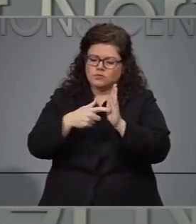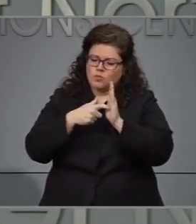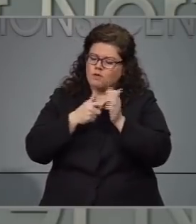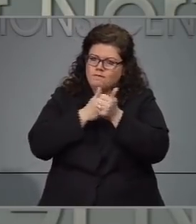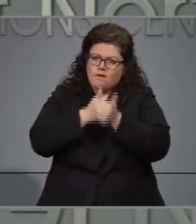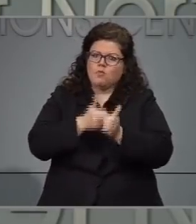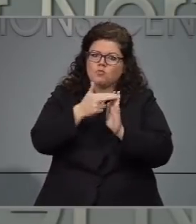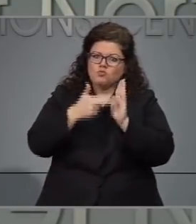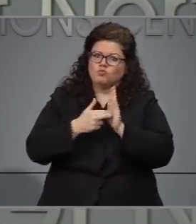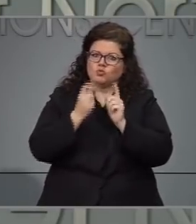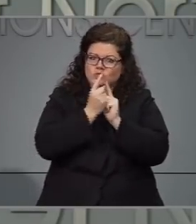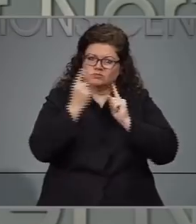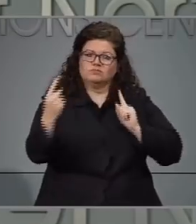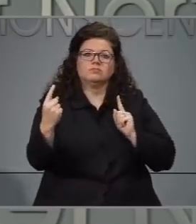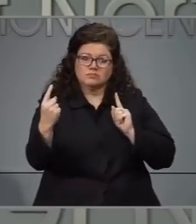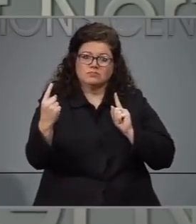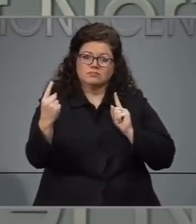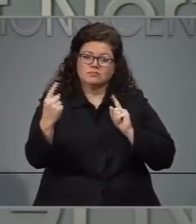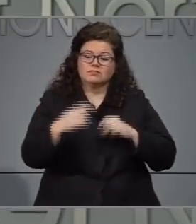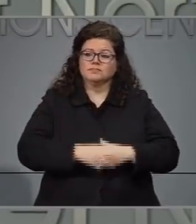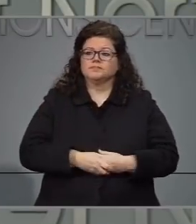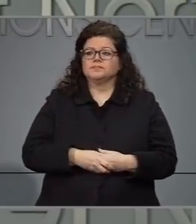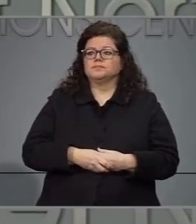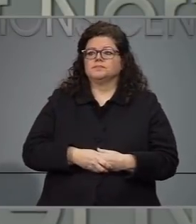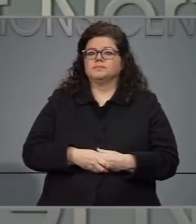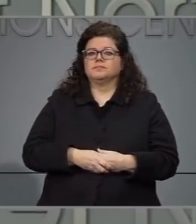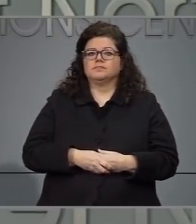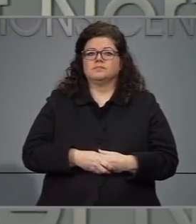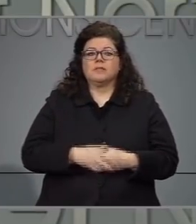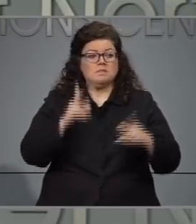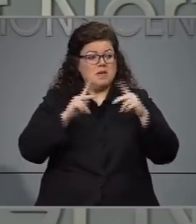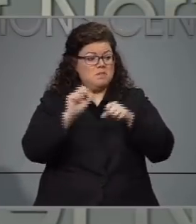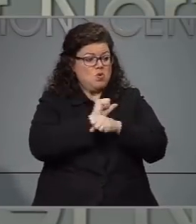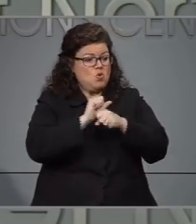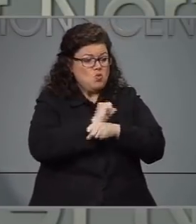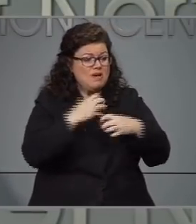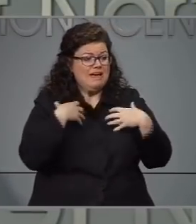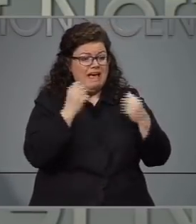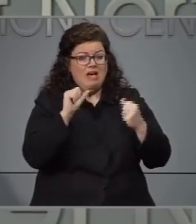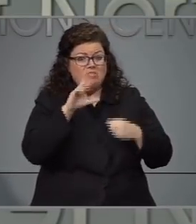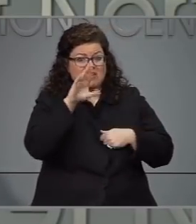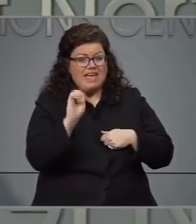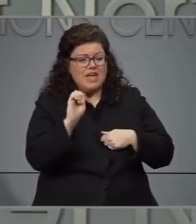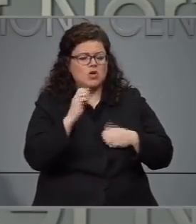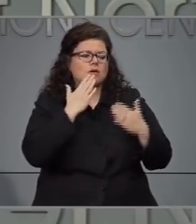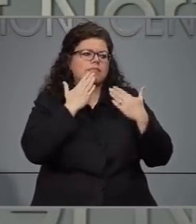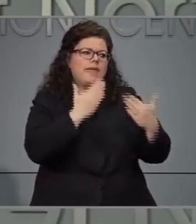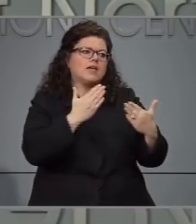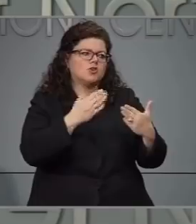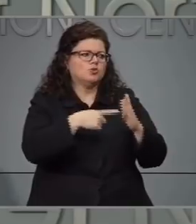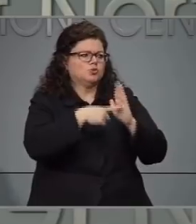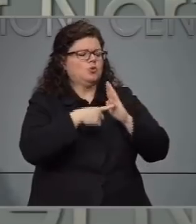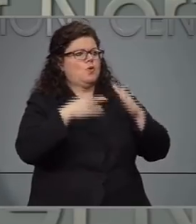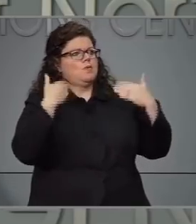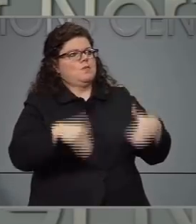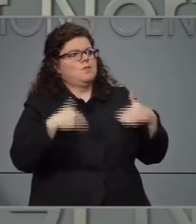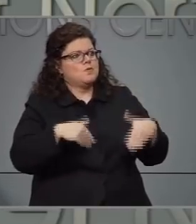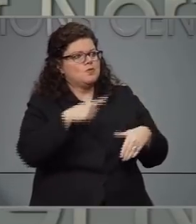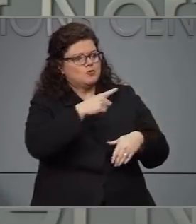I want to again thank our healthcare workers who are showing us what courage means. You do your jobs every